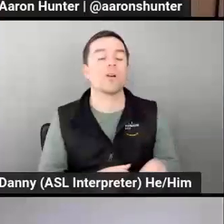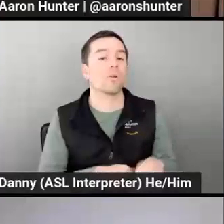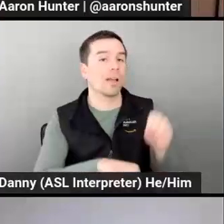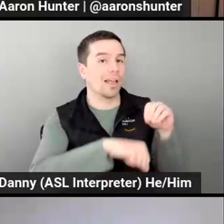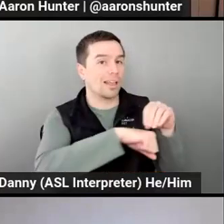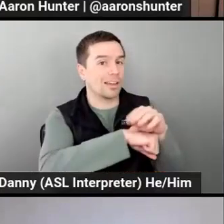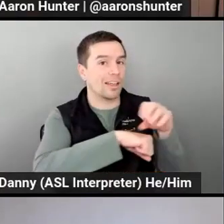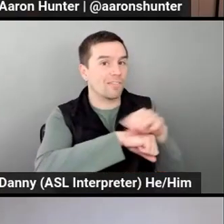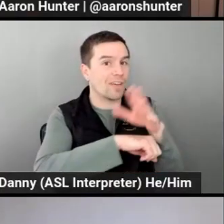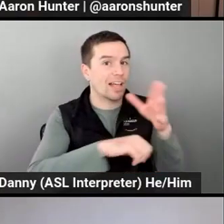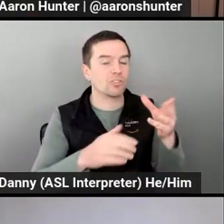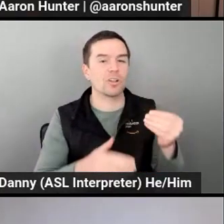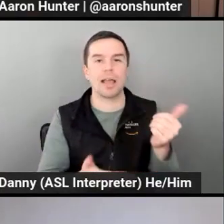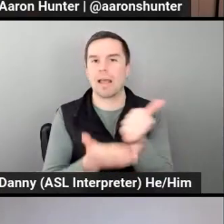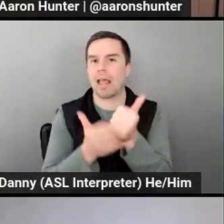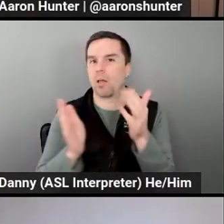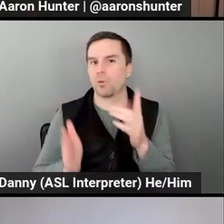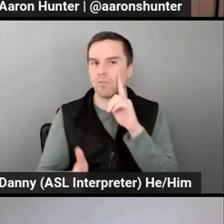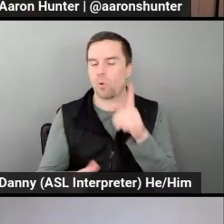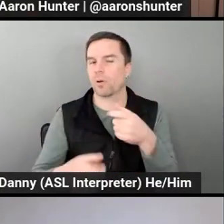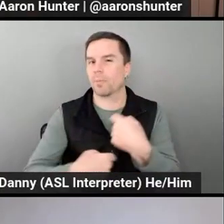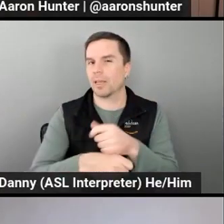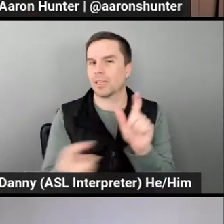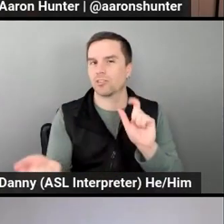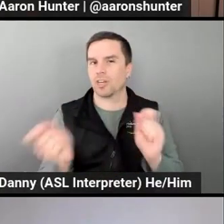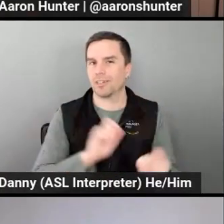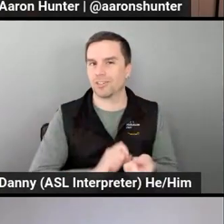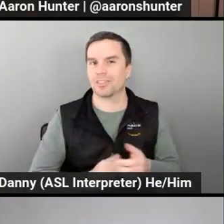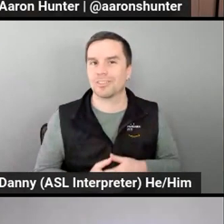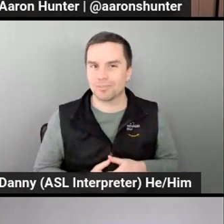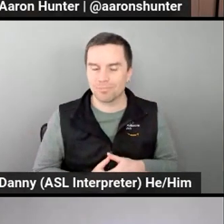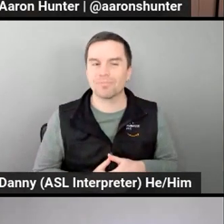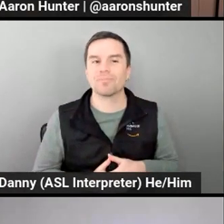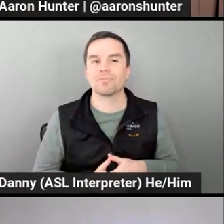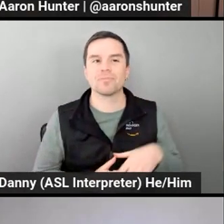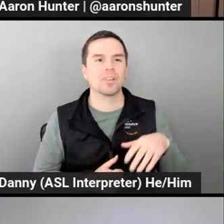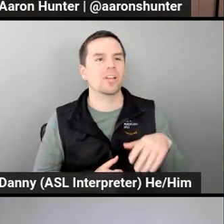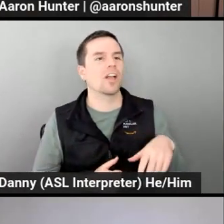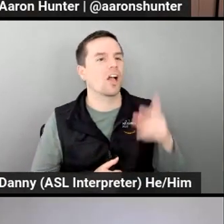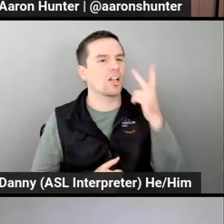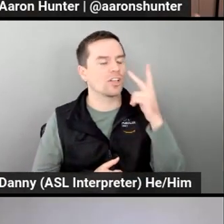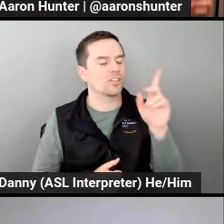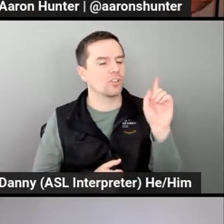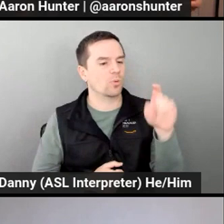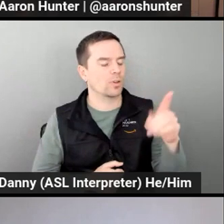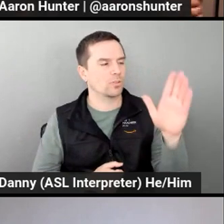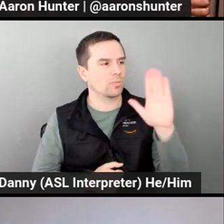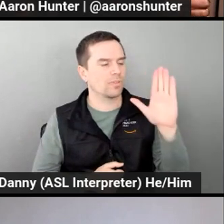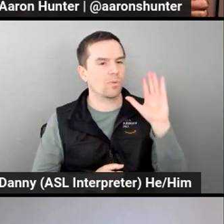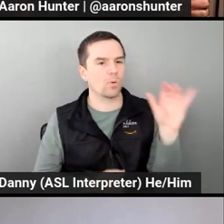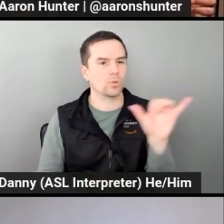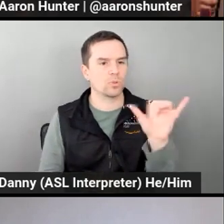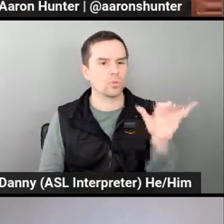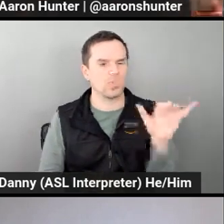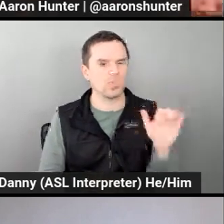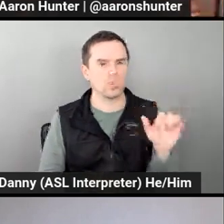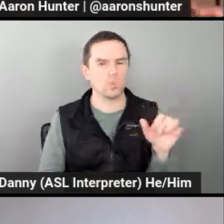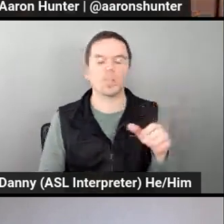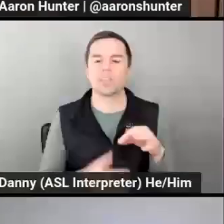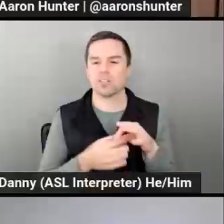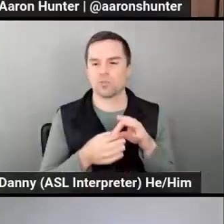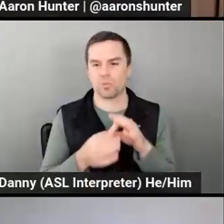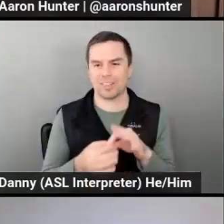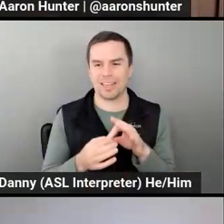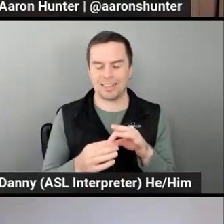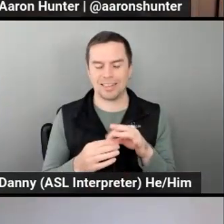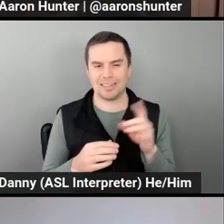a helper to make the changes for you. And so I saw a question earlier also that's kind of related to this